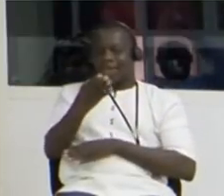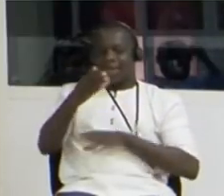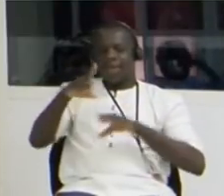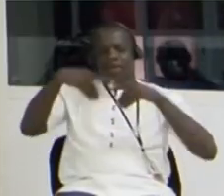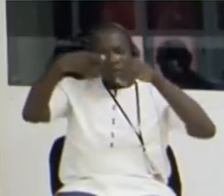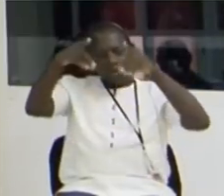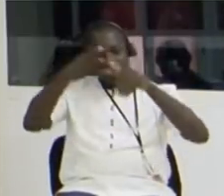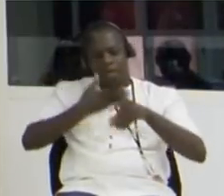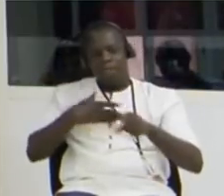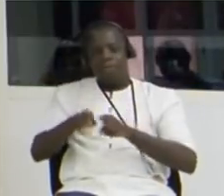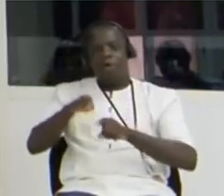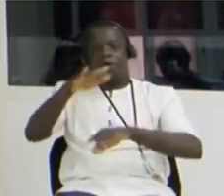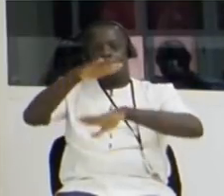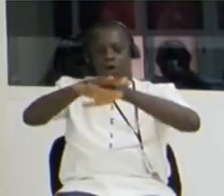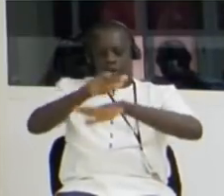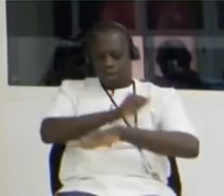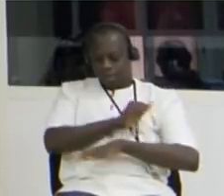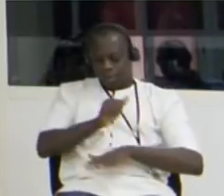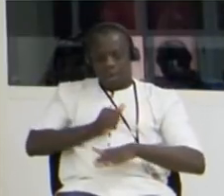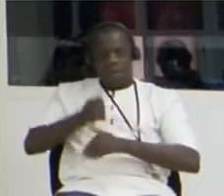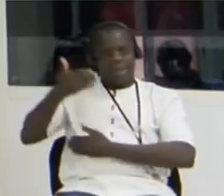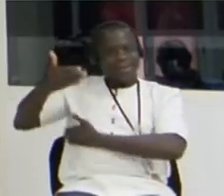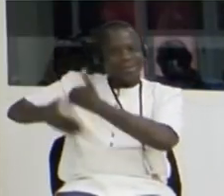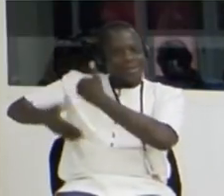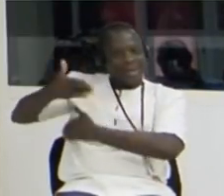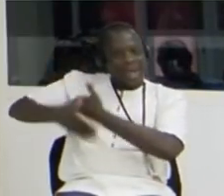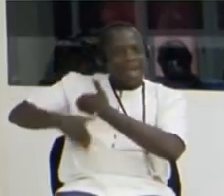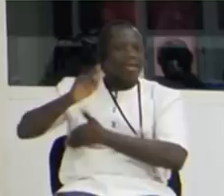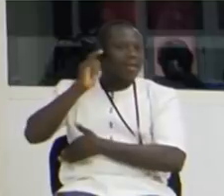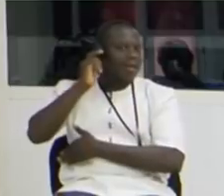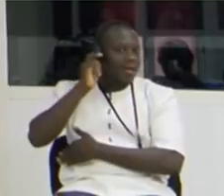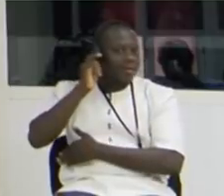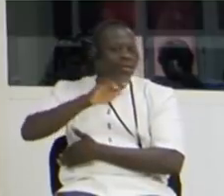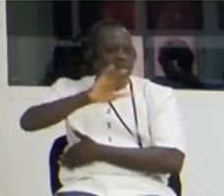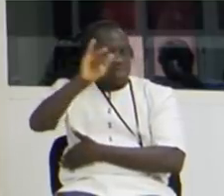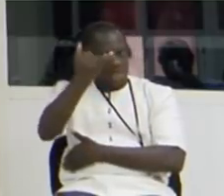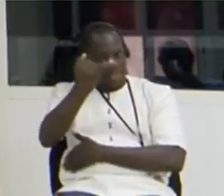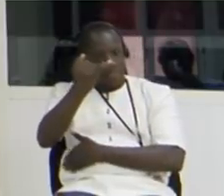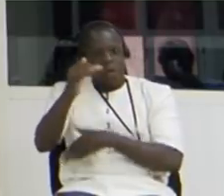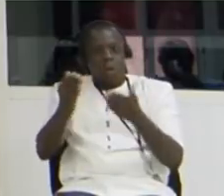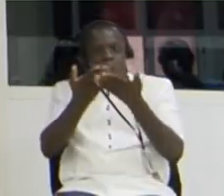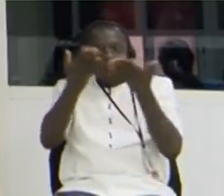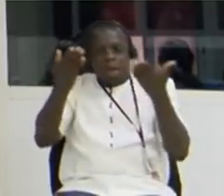our girls, it was, because, it was an eye-opener for them.